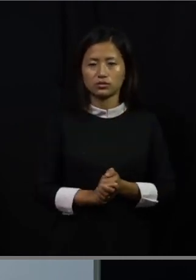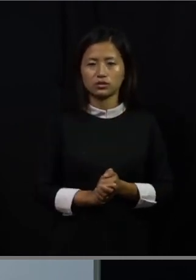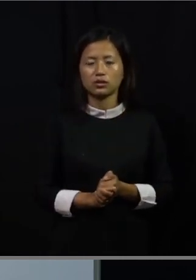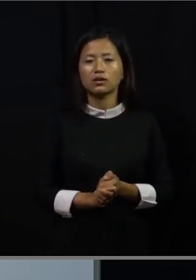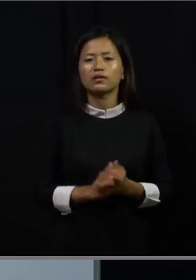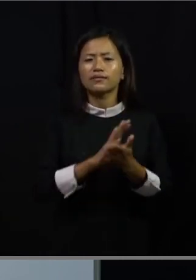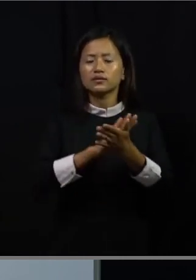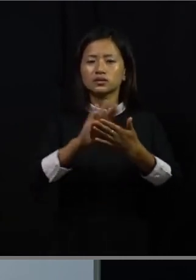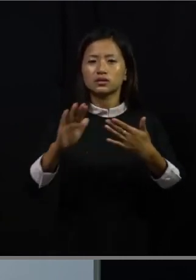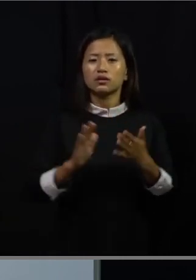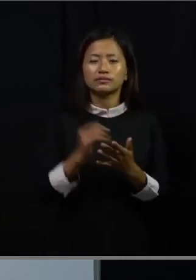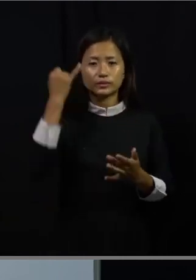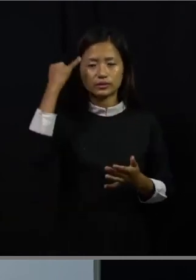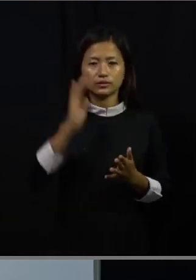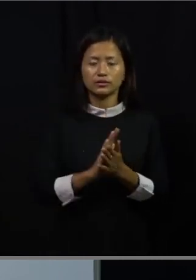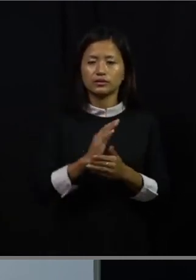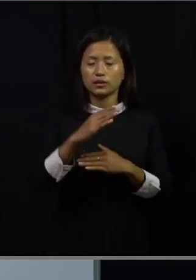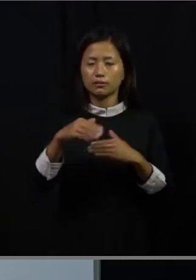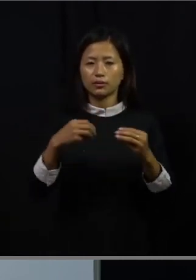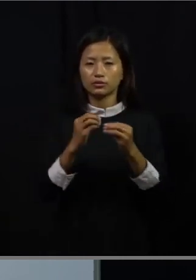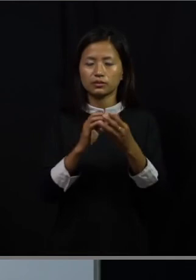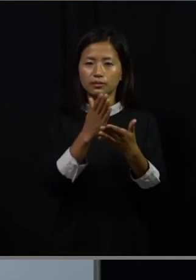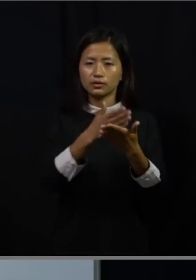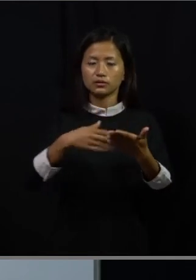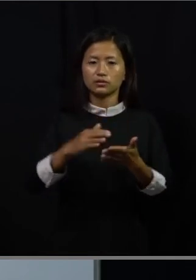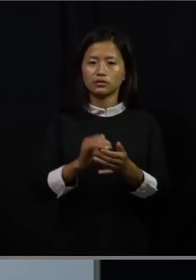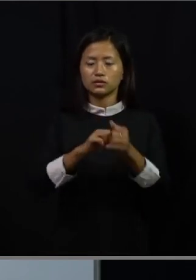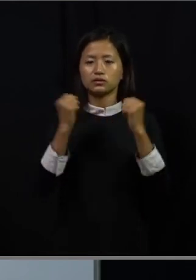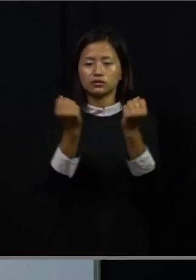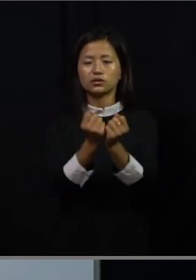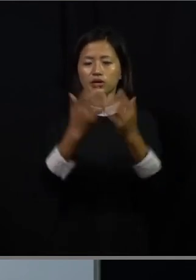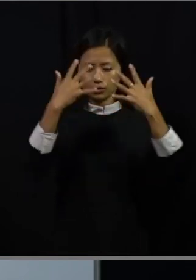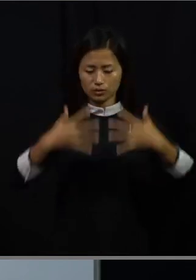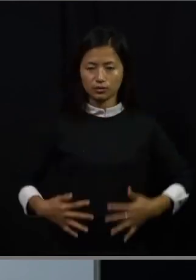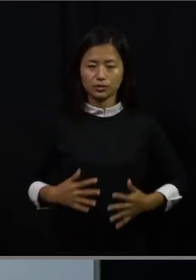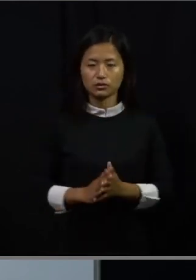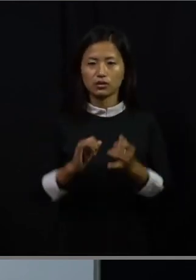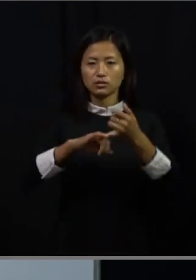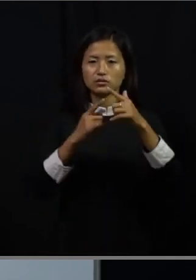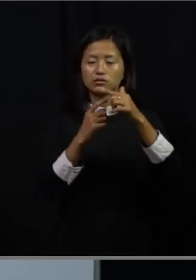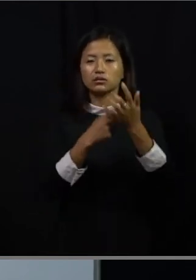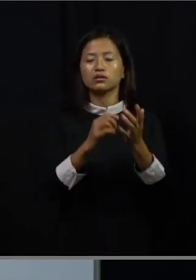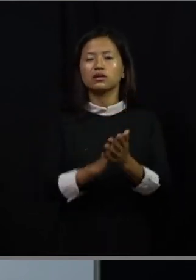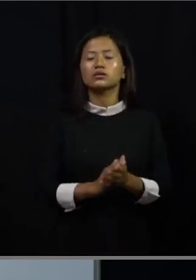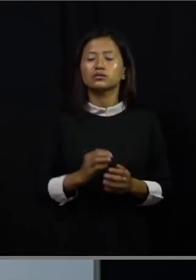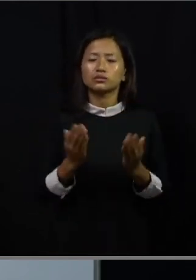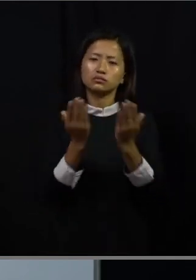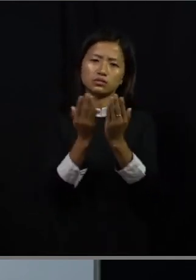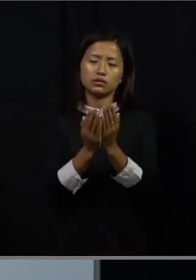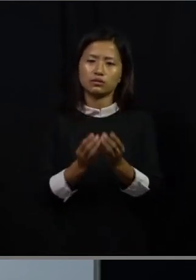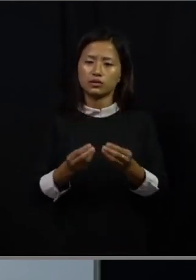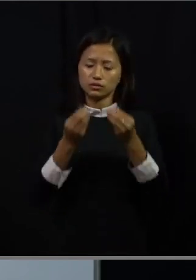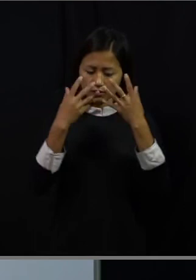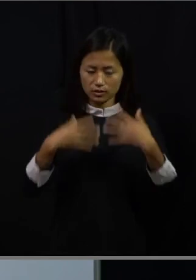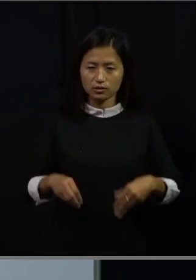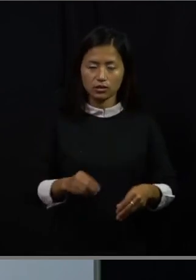the complete, the idea about a particular society. If you're studying about the human structure, you don't just study about the leg and the hands and